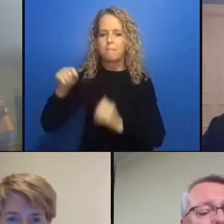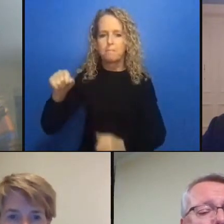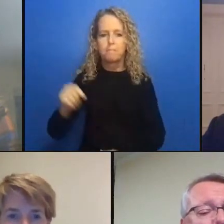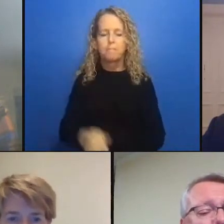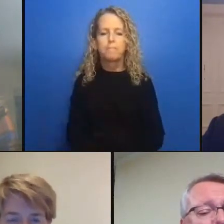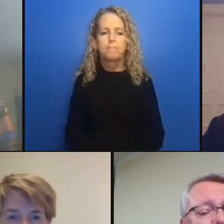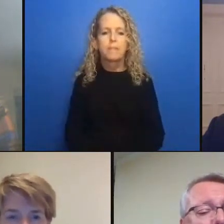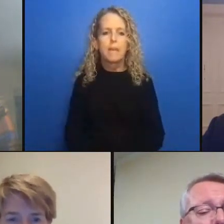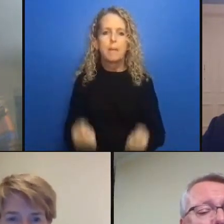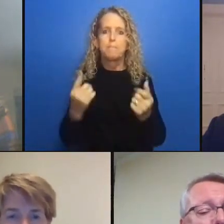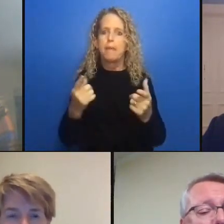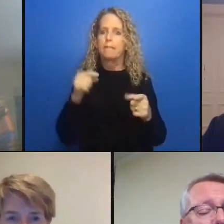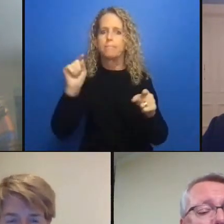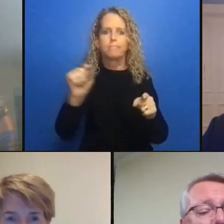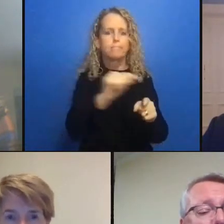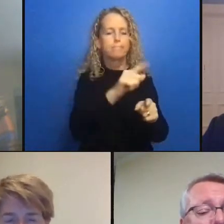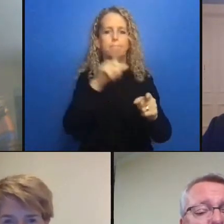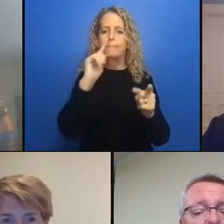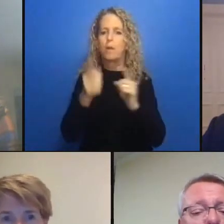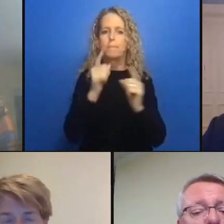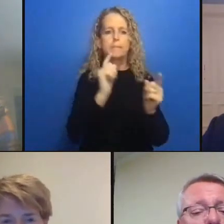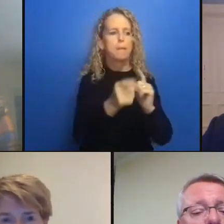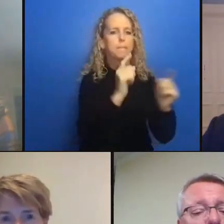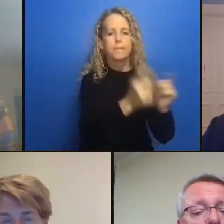NSBI's digital adoption program is receiving a lot